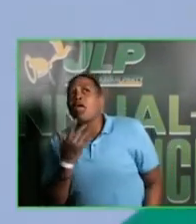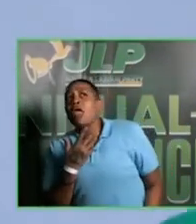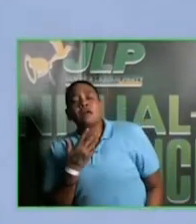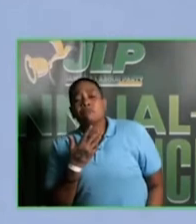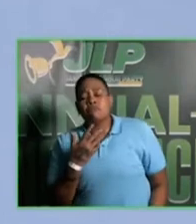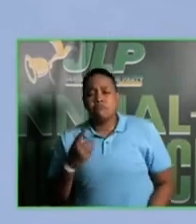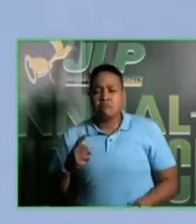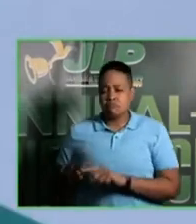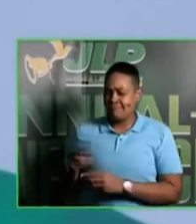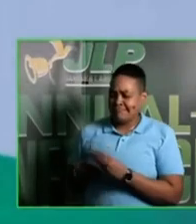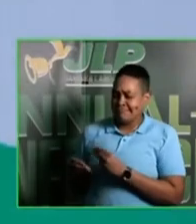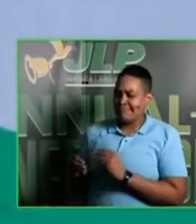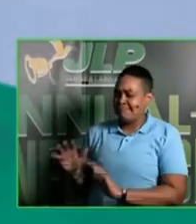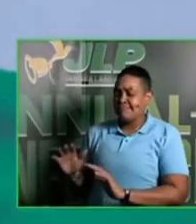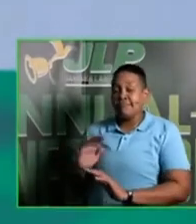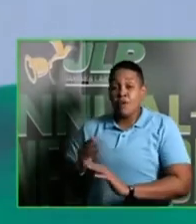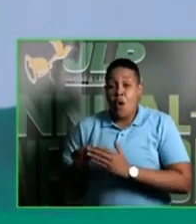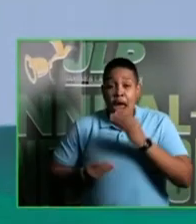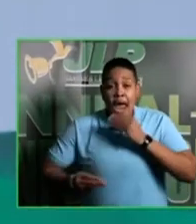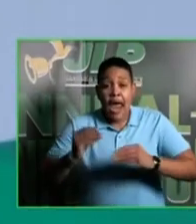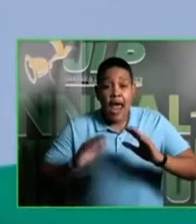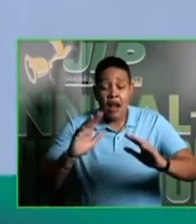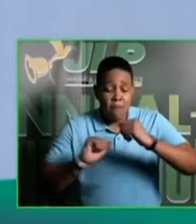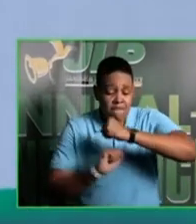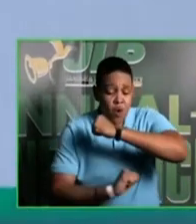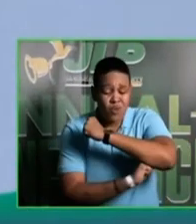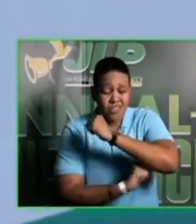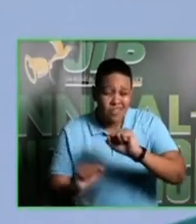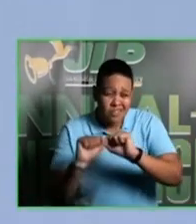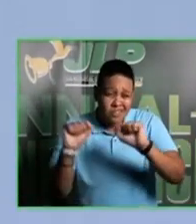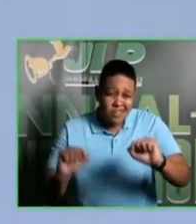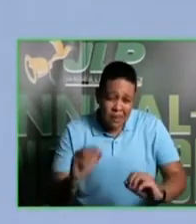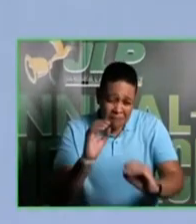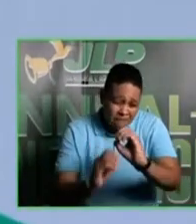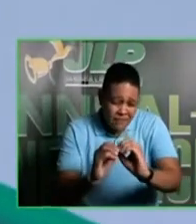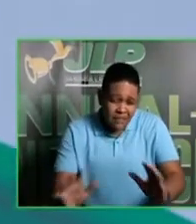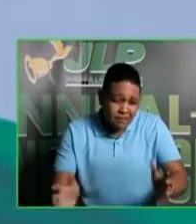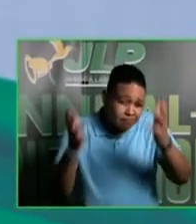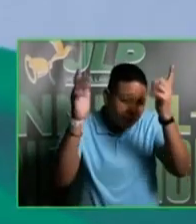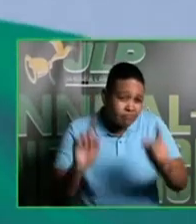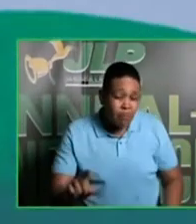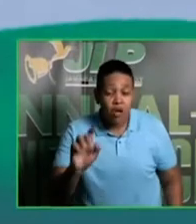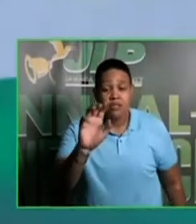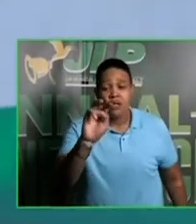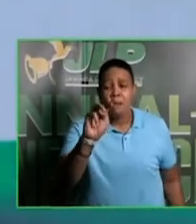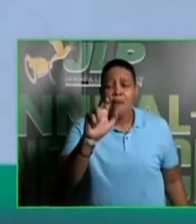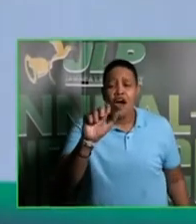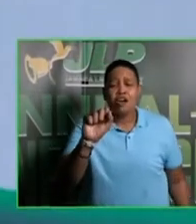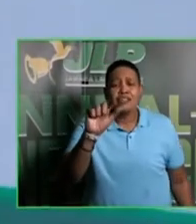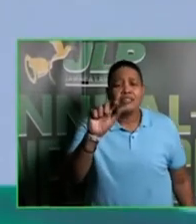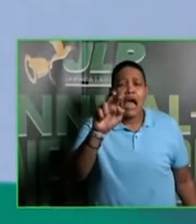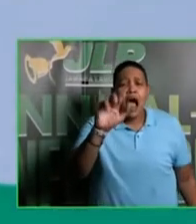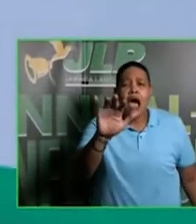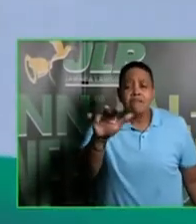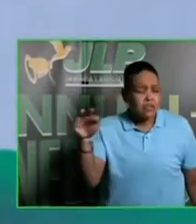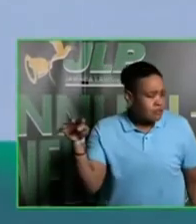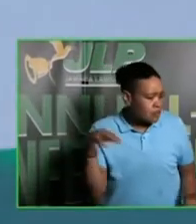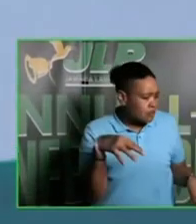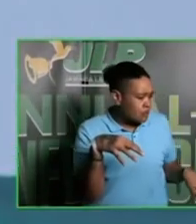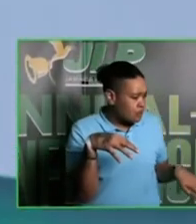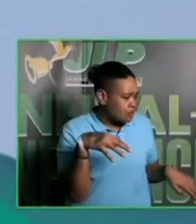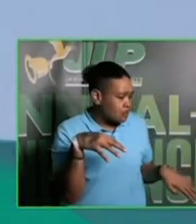the foundations of our economic system. Marcus Garvey would be proud of what